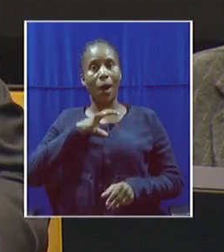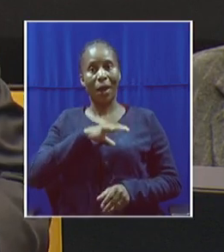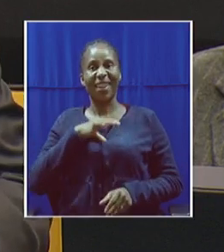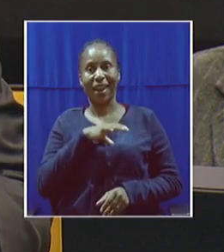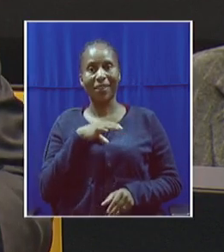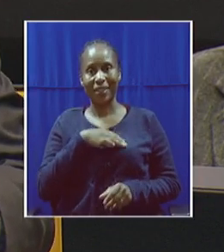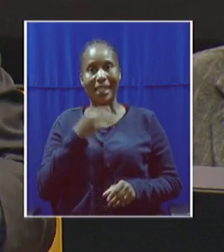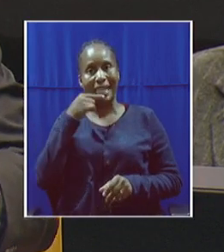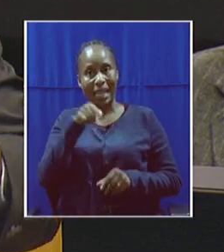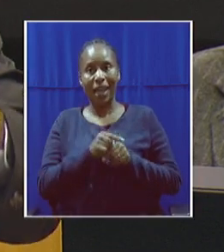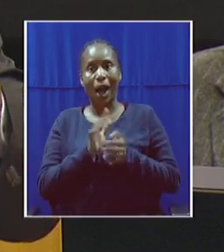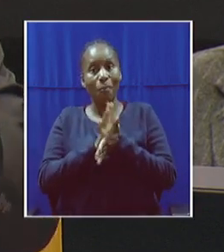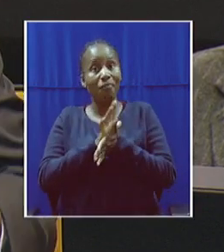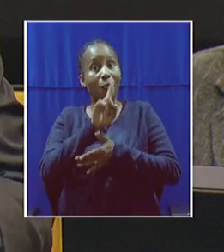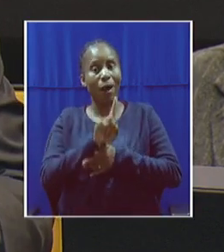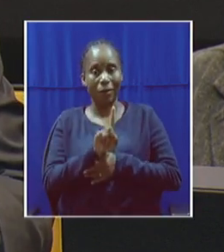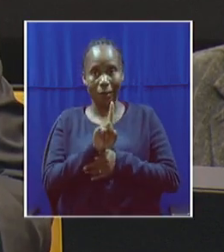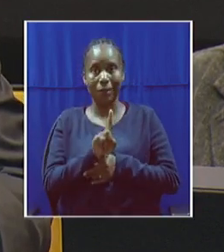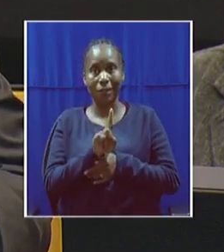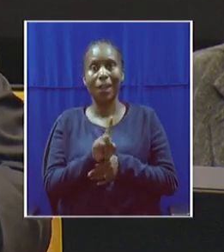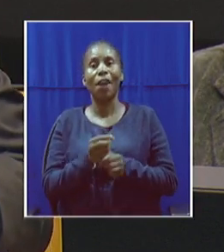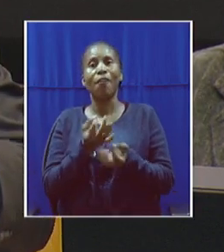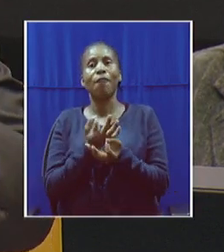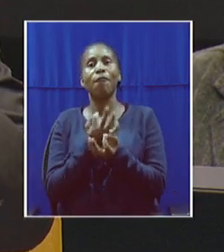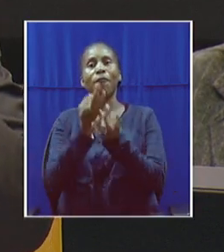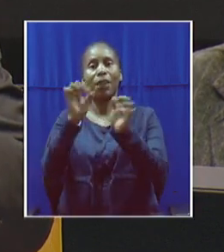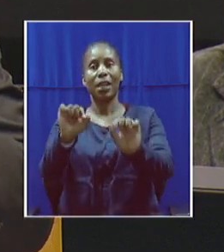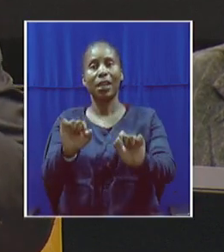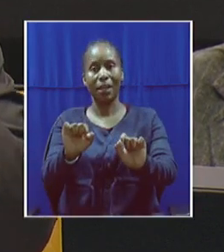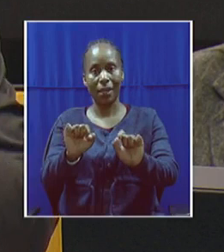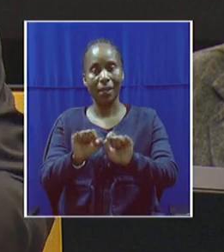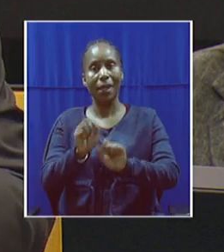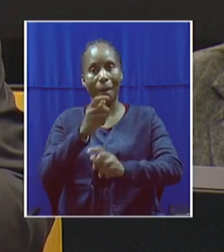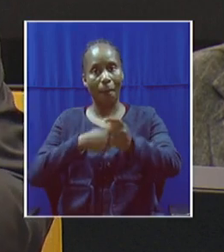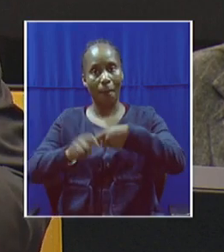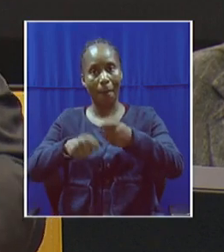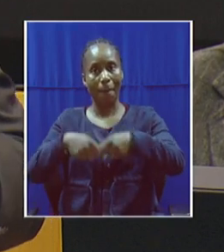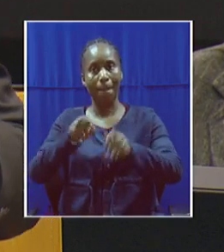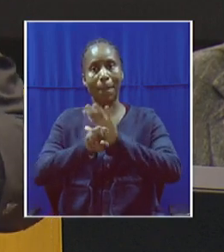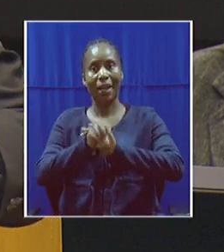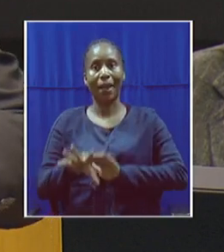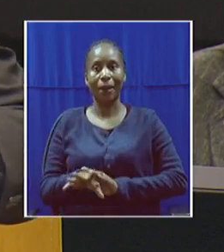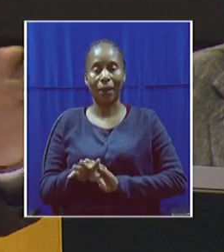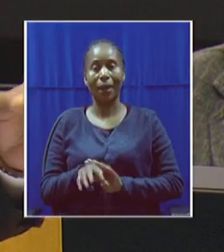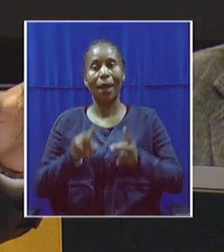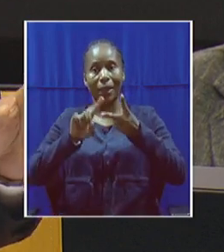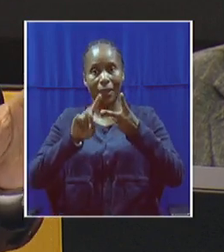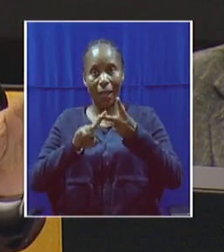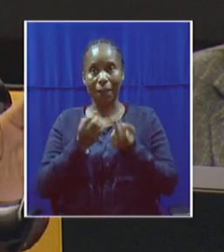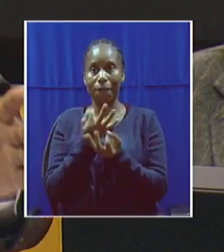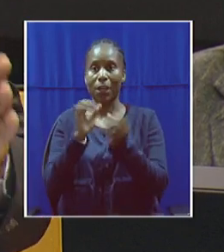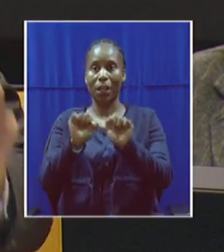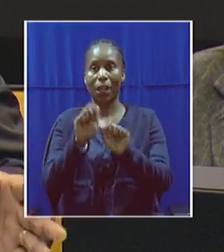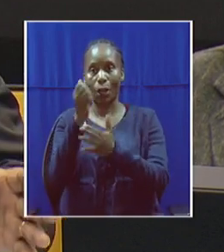free market the importance of free market and development of the economy we are in no different